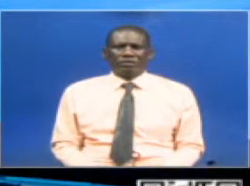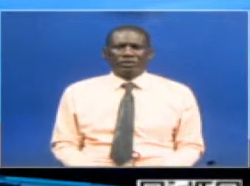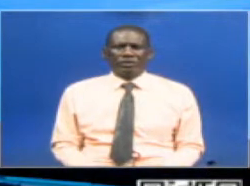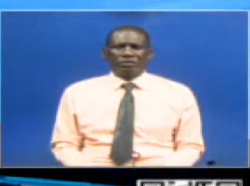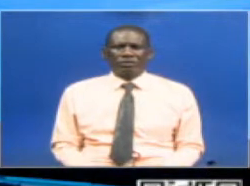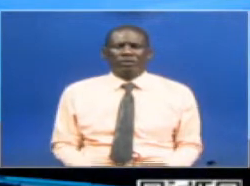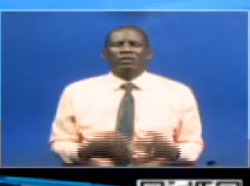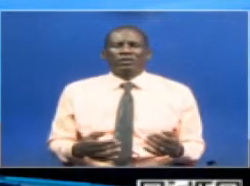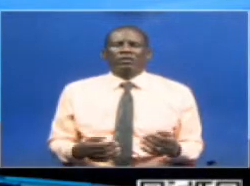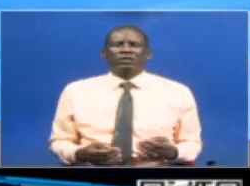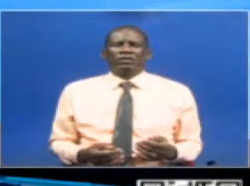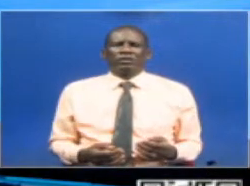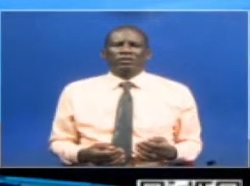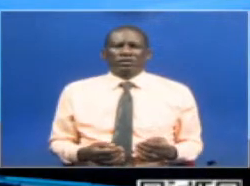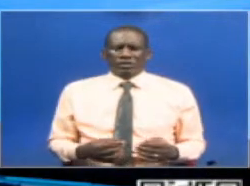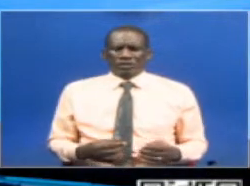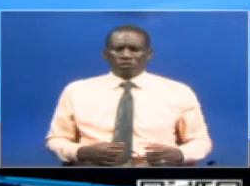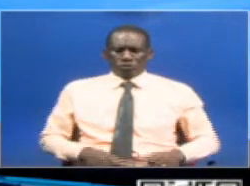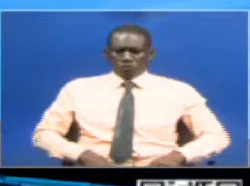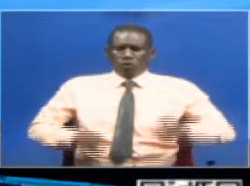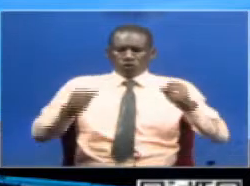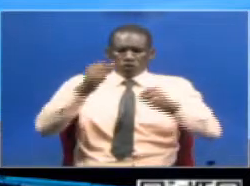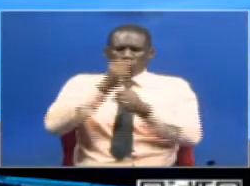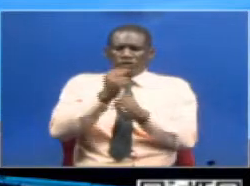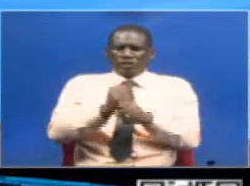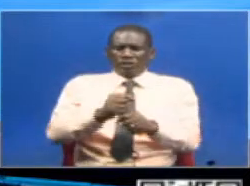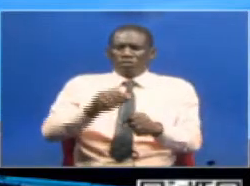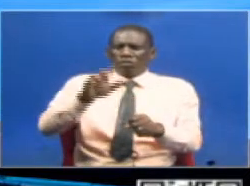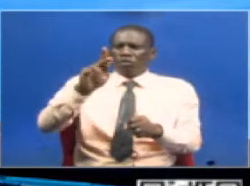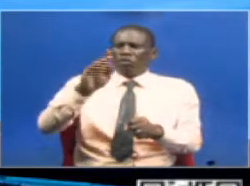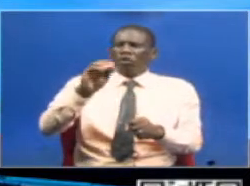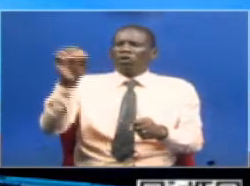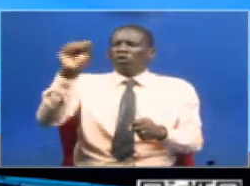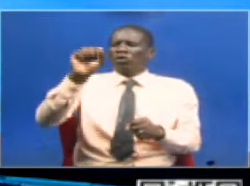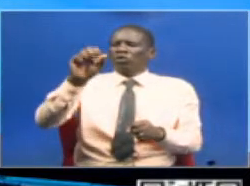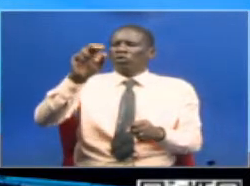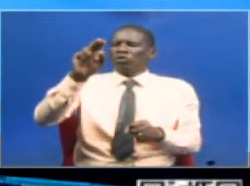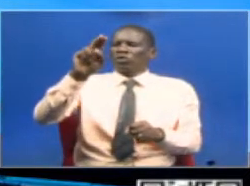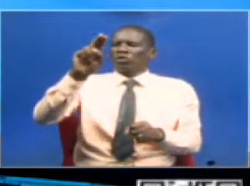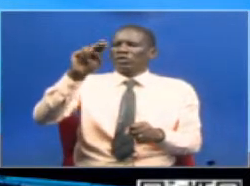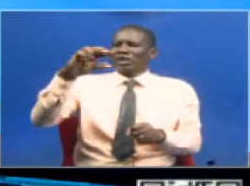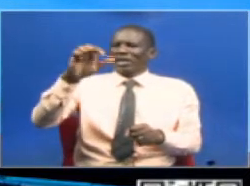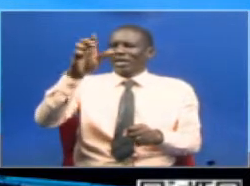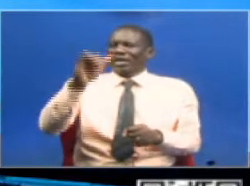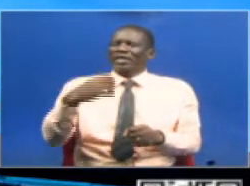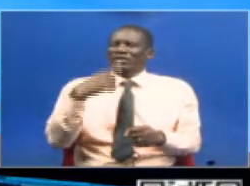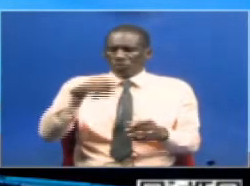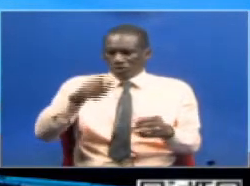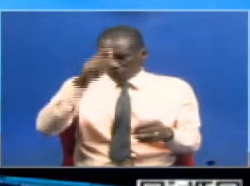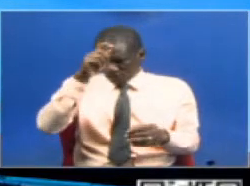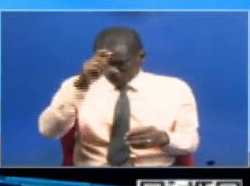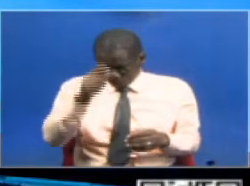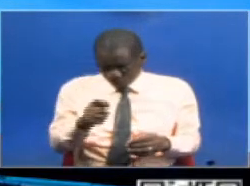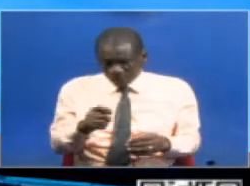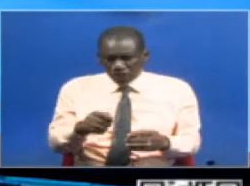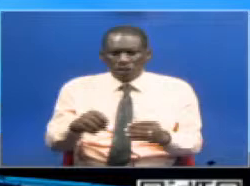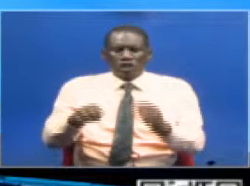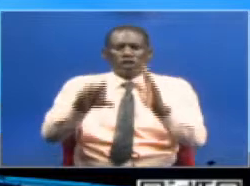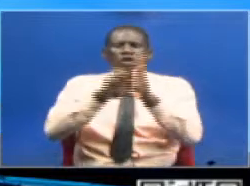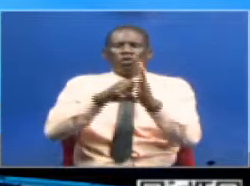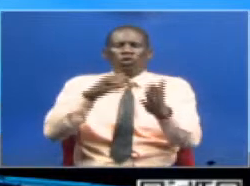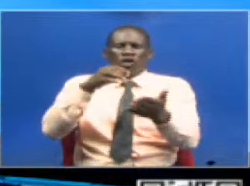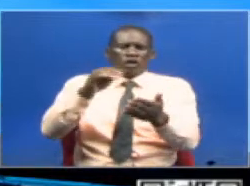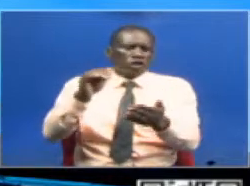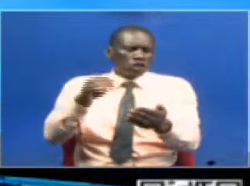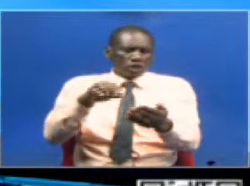Now, Chief of Staff Felix Koskei says he will respect the rule of law, including the decisions of the court, while